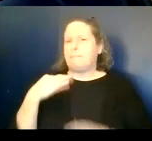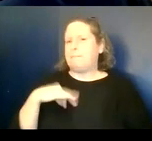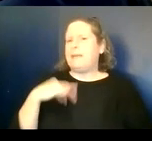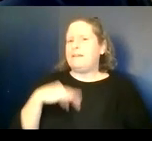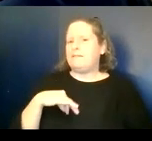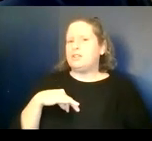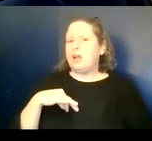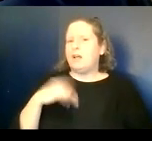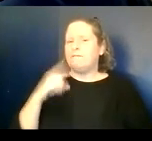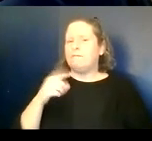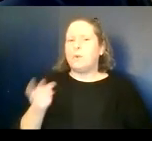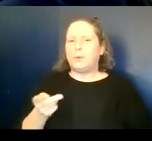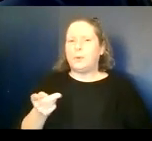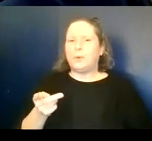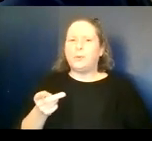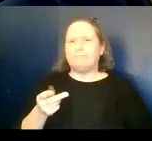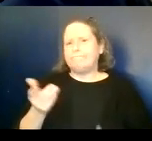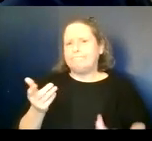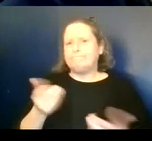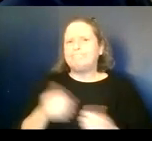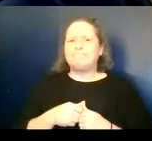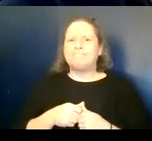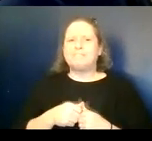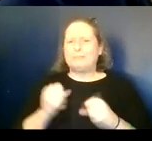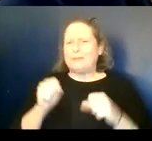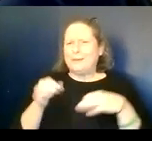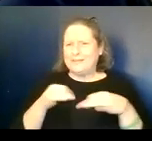beneficial, for lack of better words.